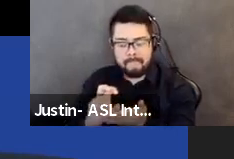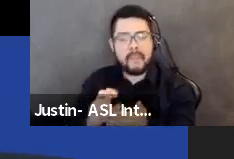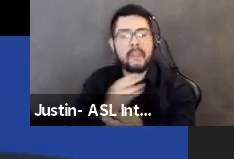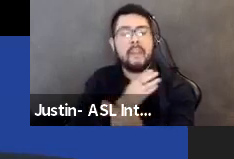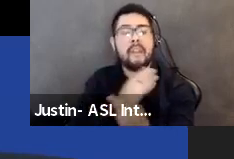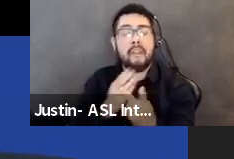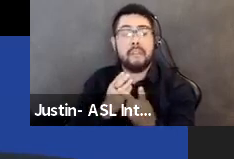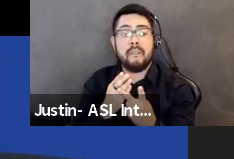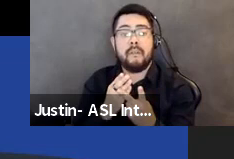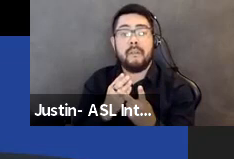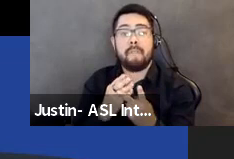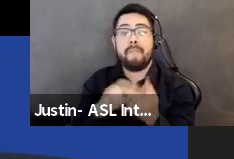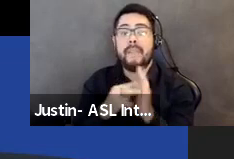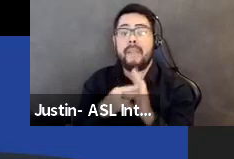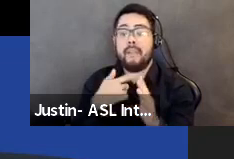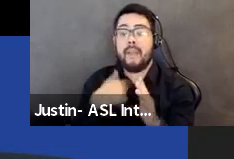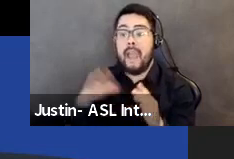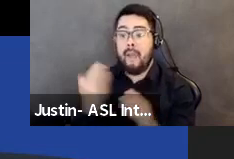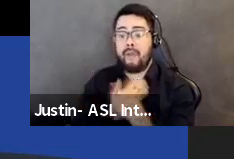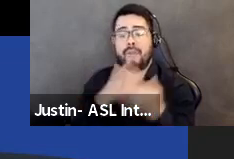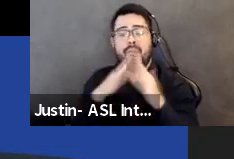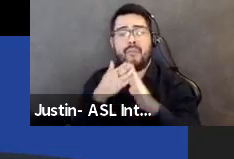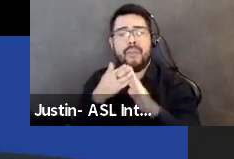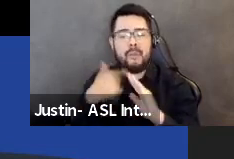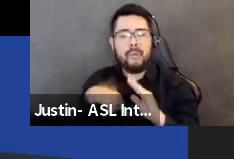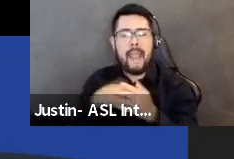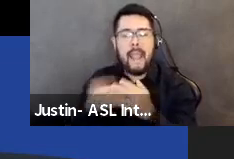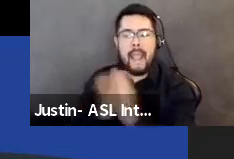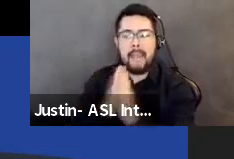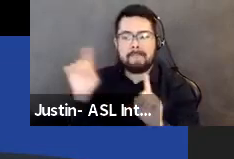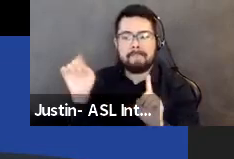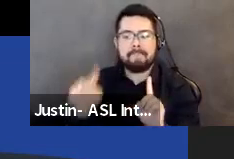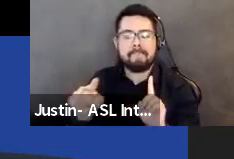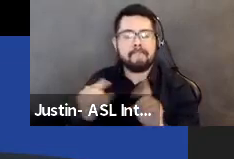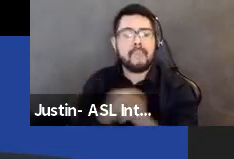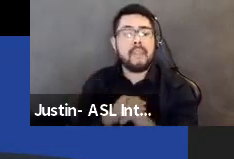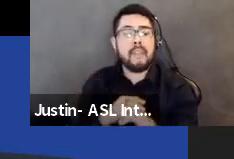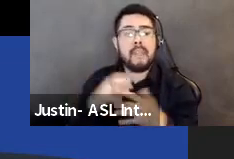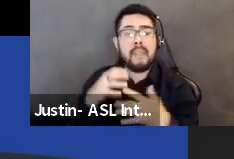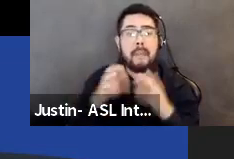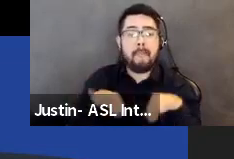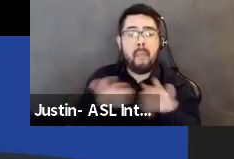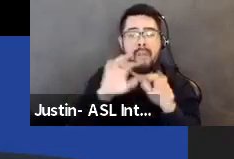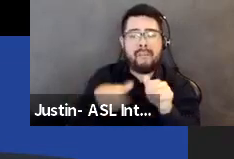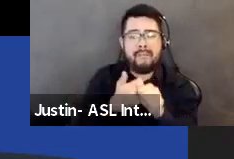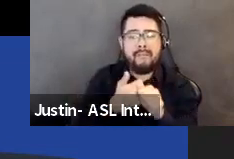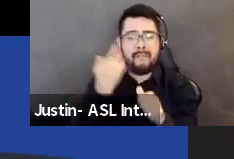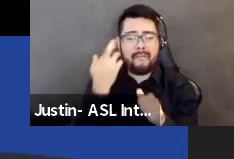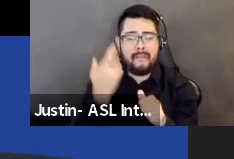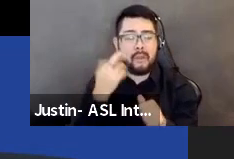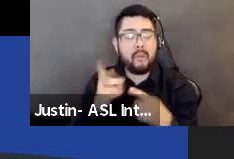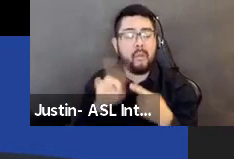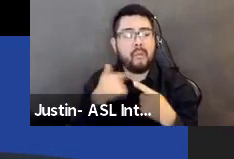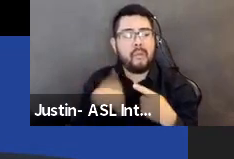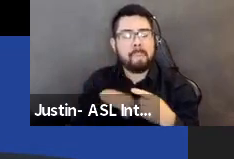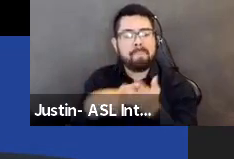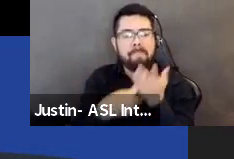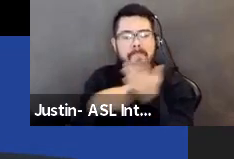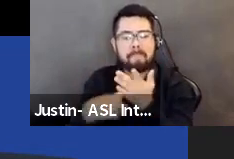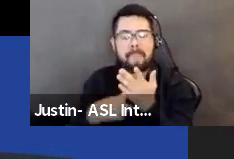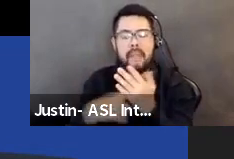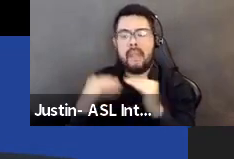and so what we asked from the community during this time was what are the important factors that we should consider when talking and thinking about